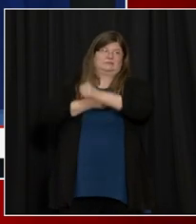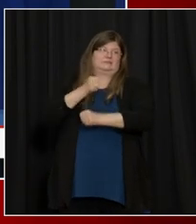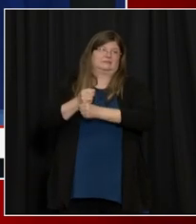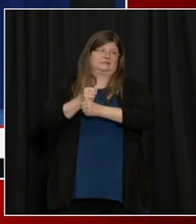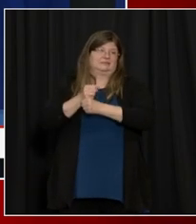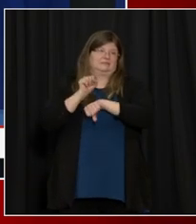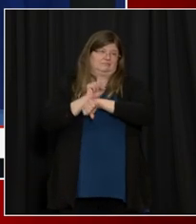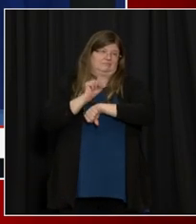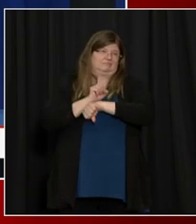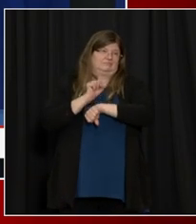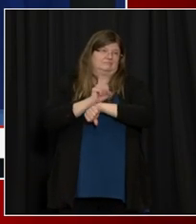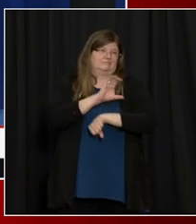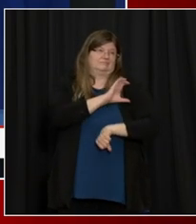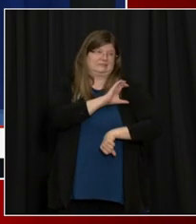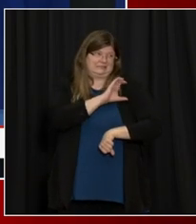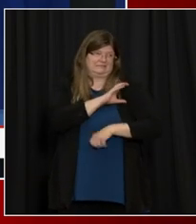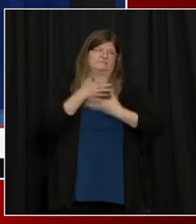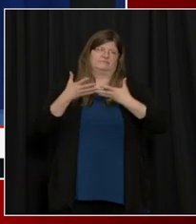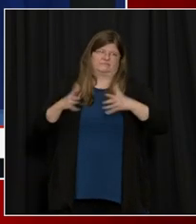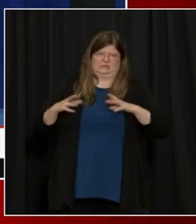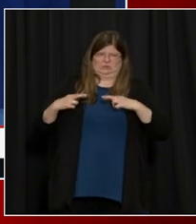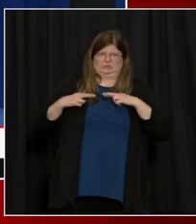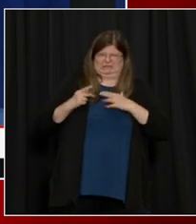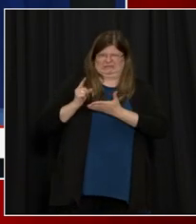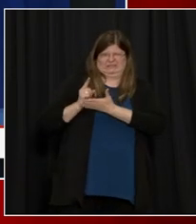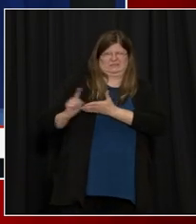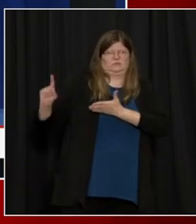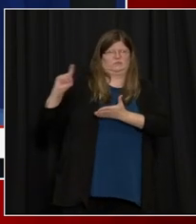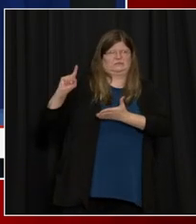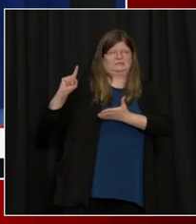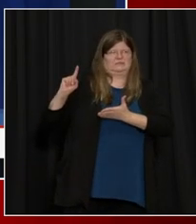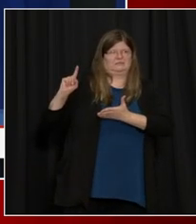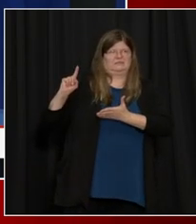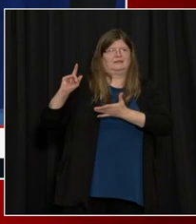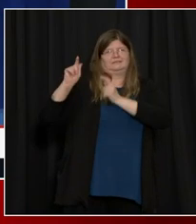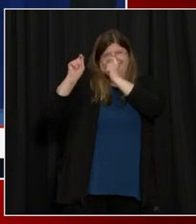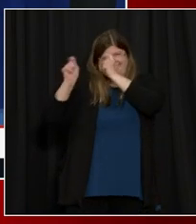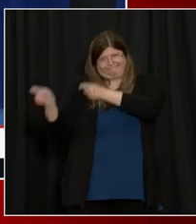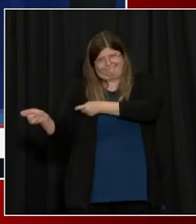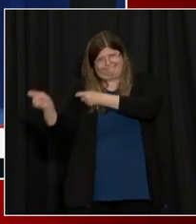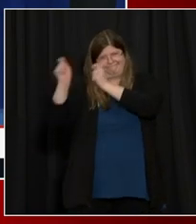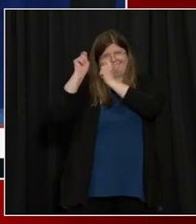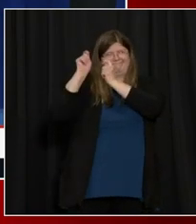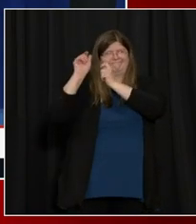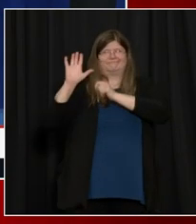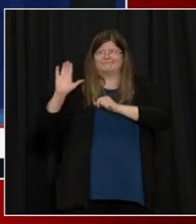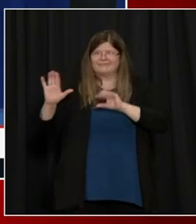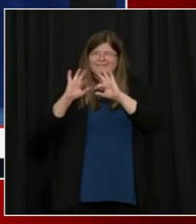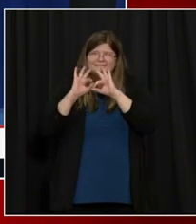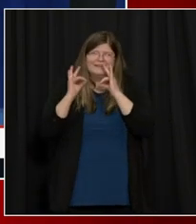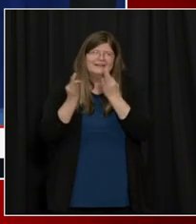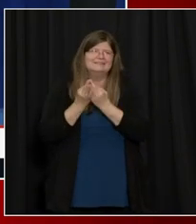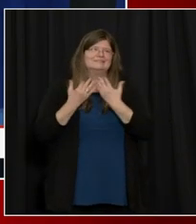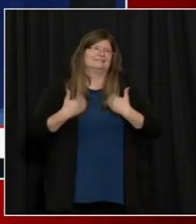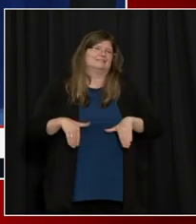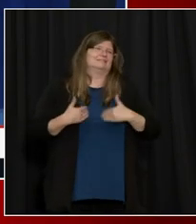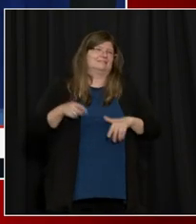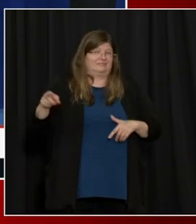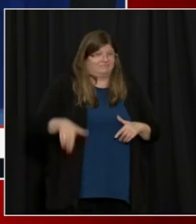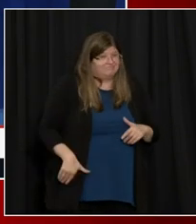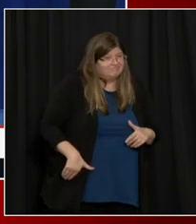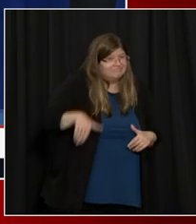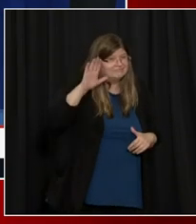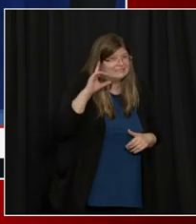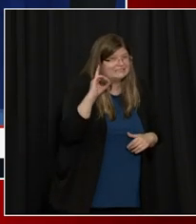Columbia, he retired this past week. Hats off to him and his family. He's a native Washingtonian who